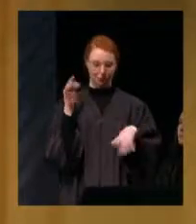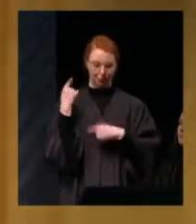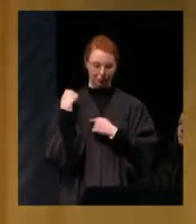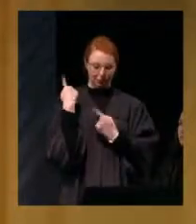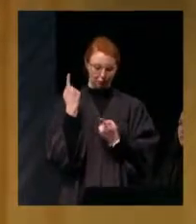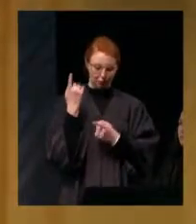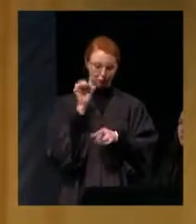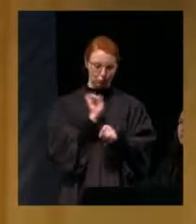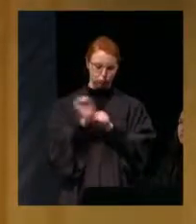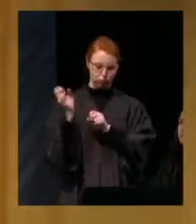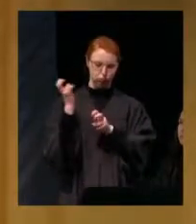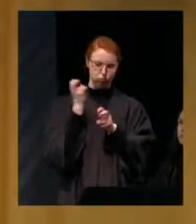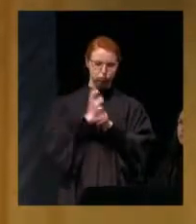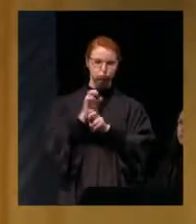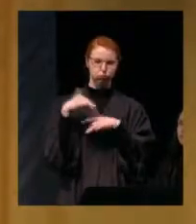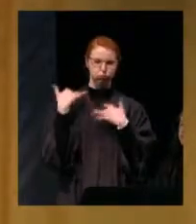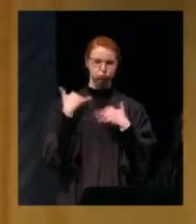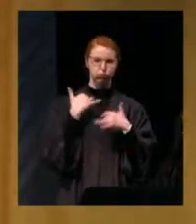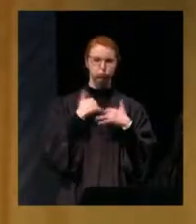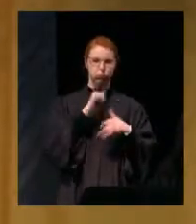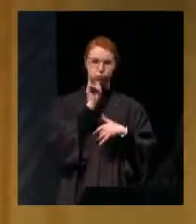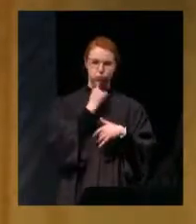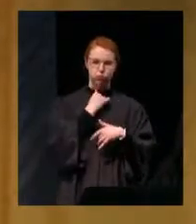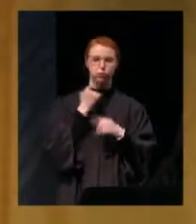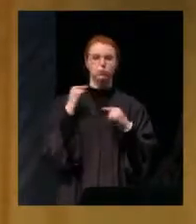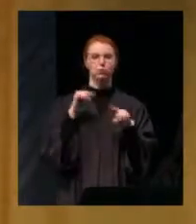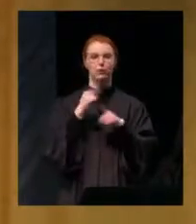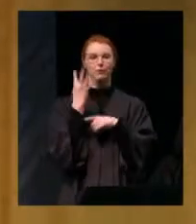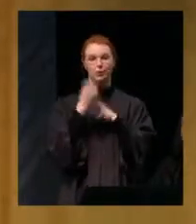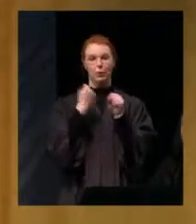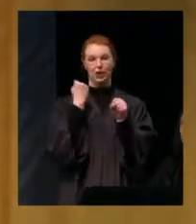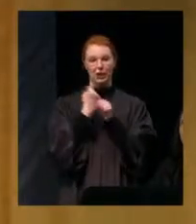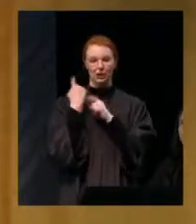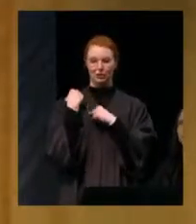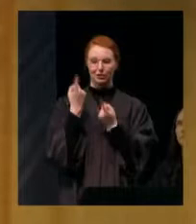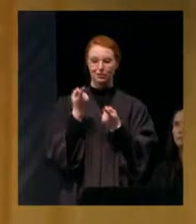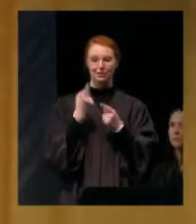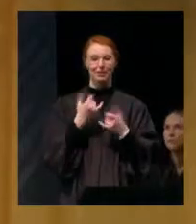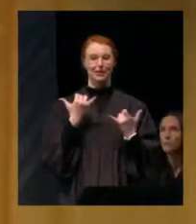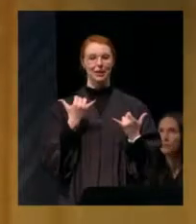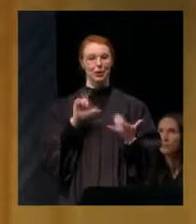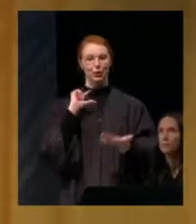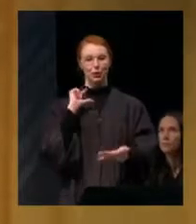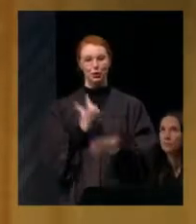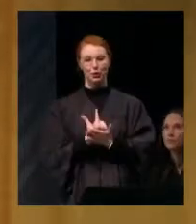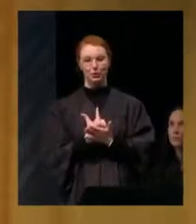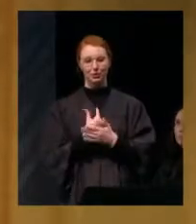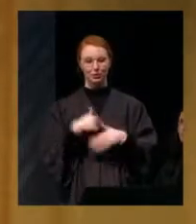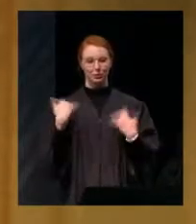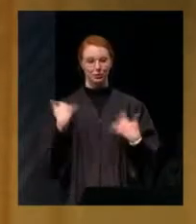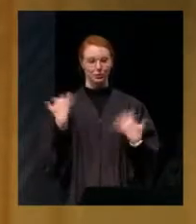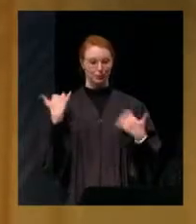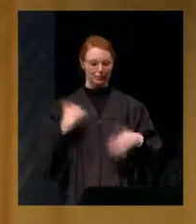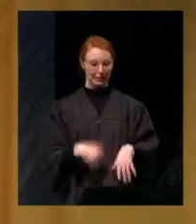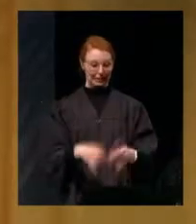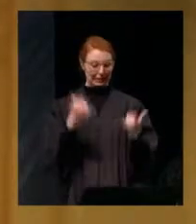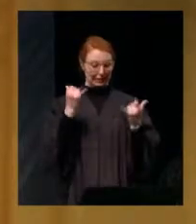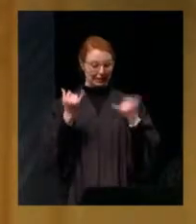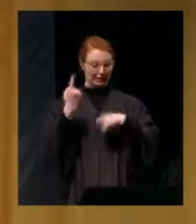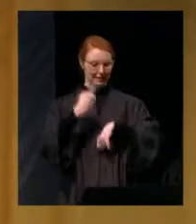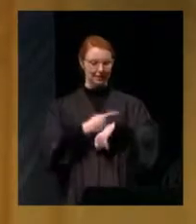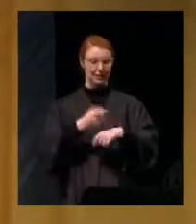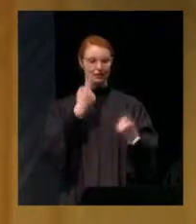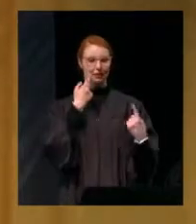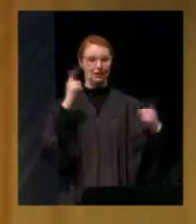blood, sweat, and tears we've had to endure over these past 4 years, we're finally graduating. Today is a day